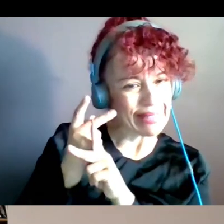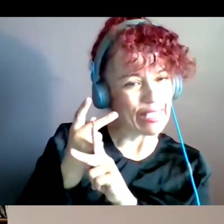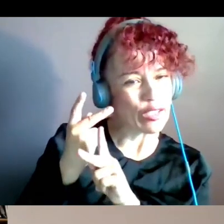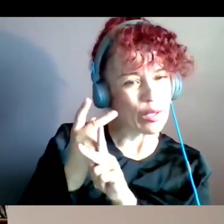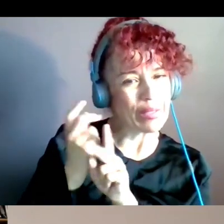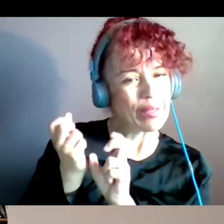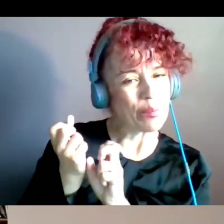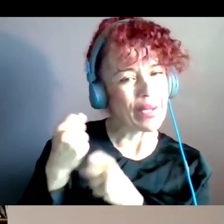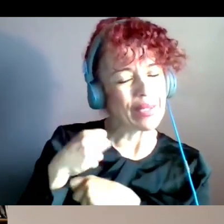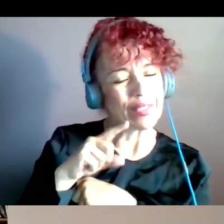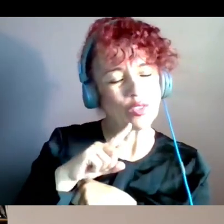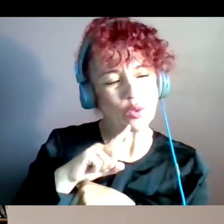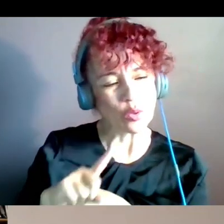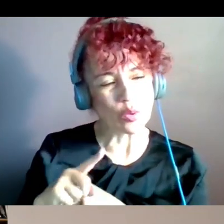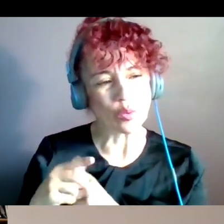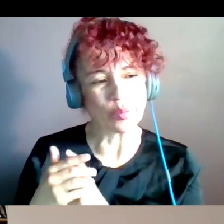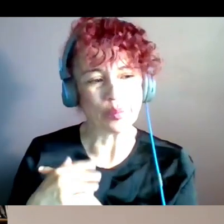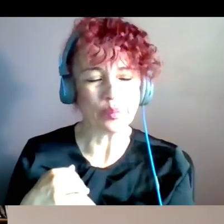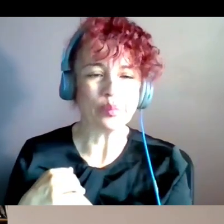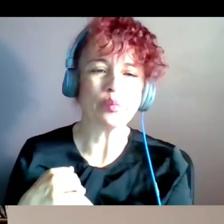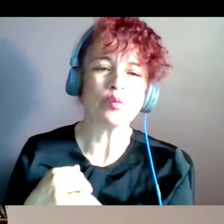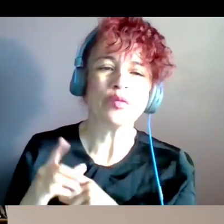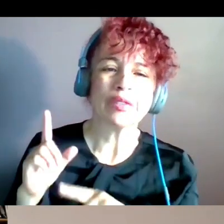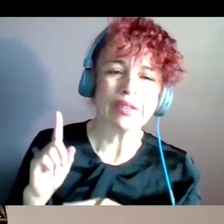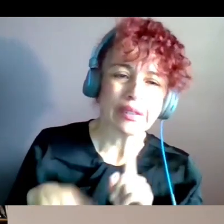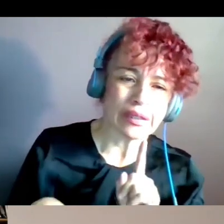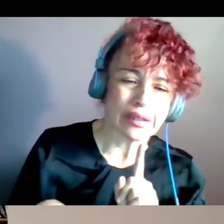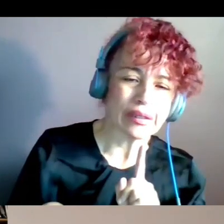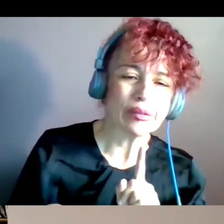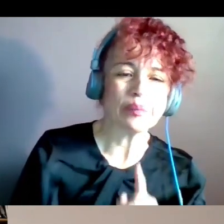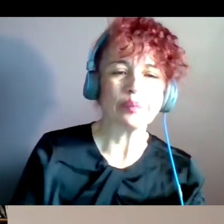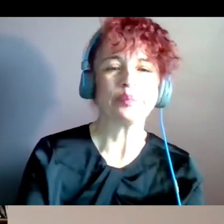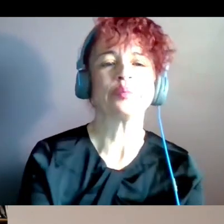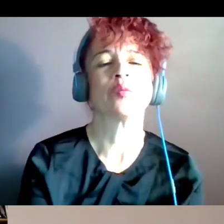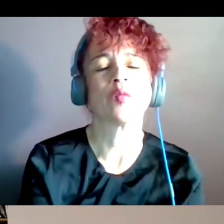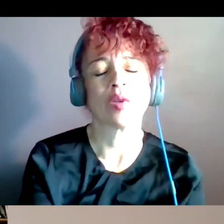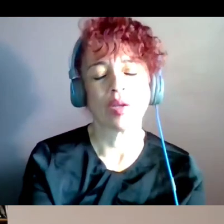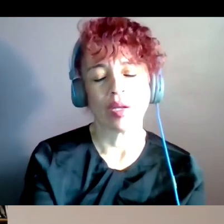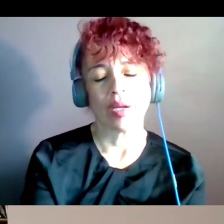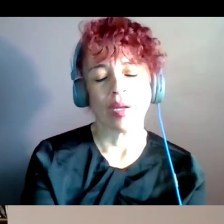sure that you can't say idiot proof, right? But